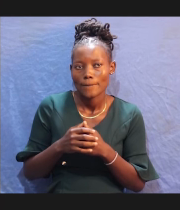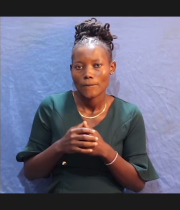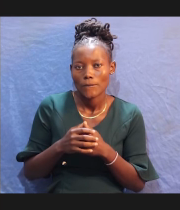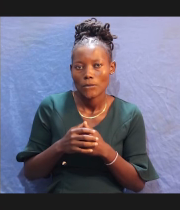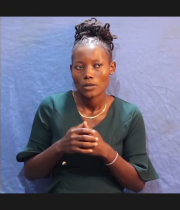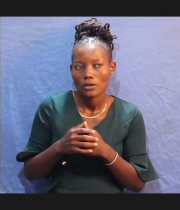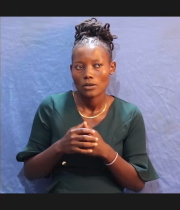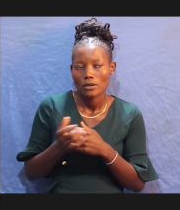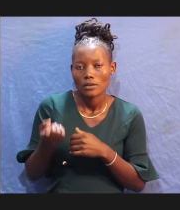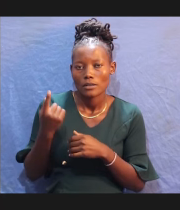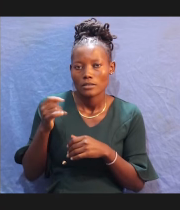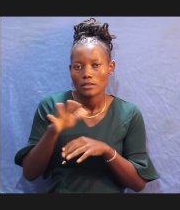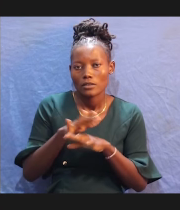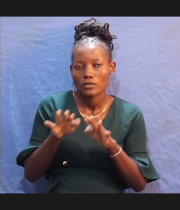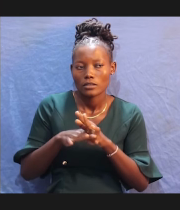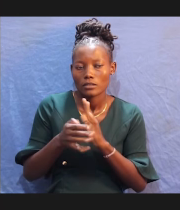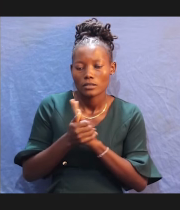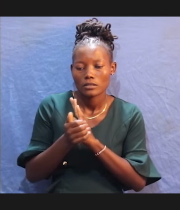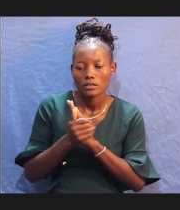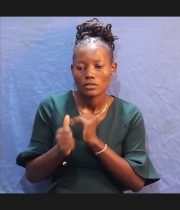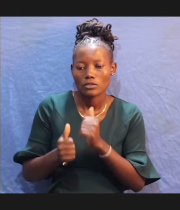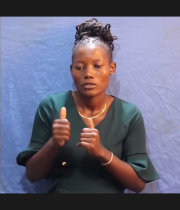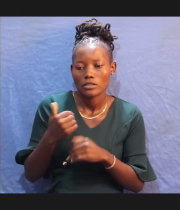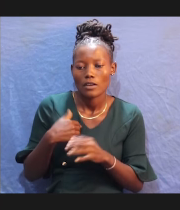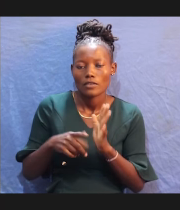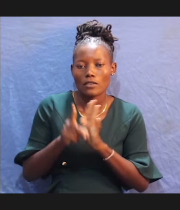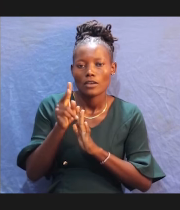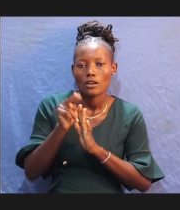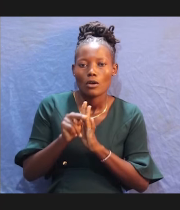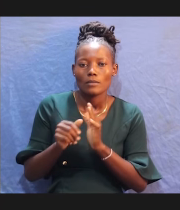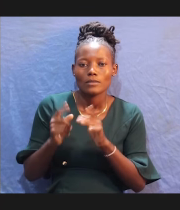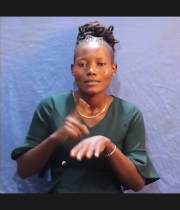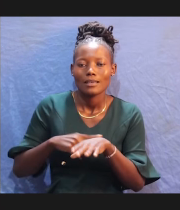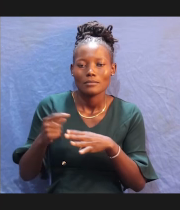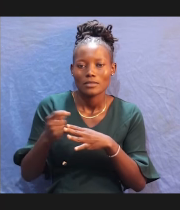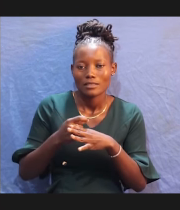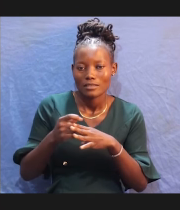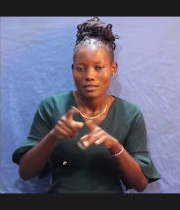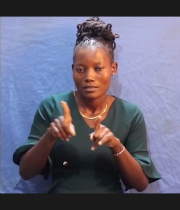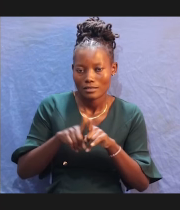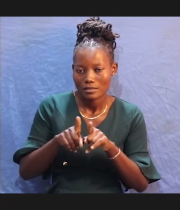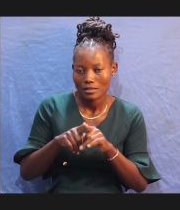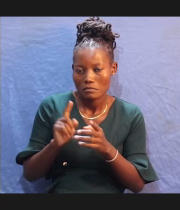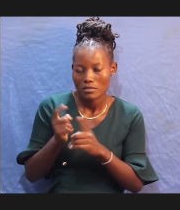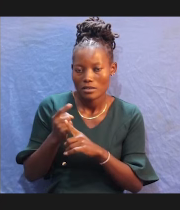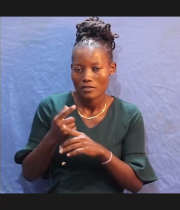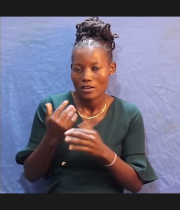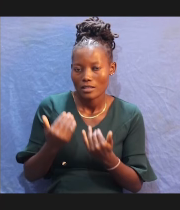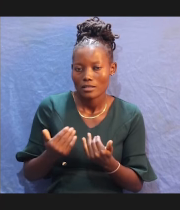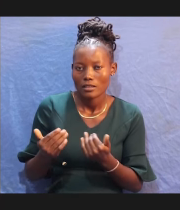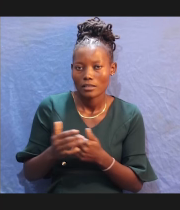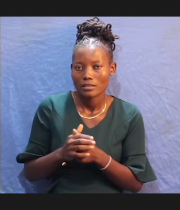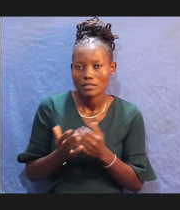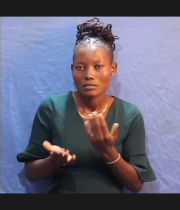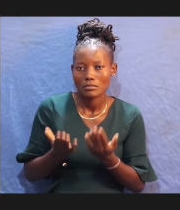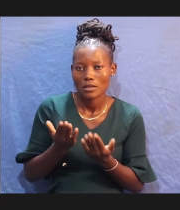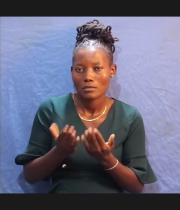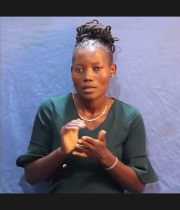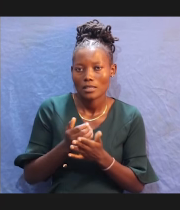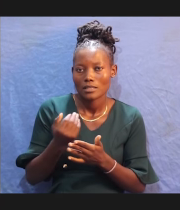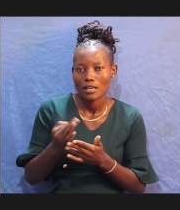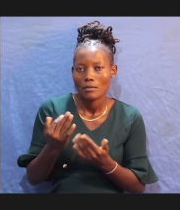the skills that those children have developed during the training. And on those reflectional circles, maybe some of